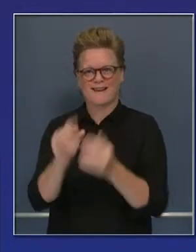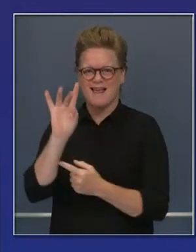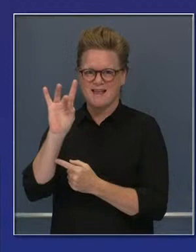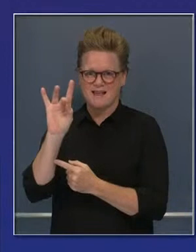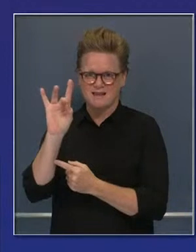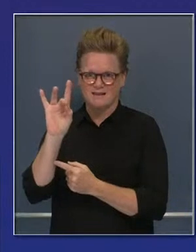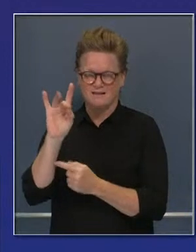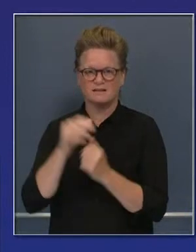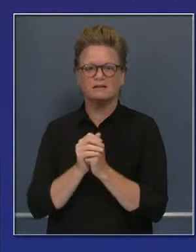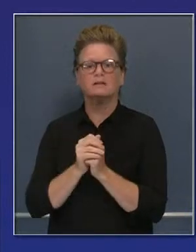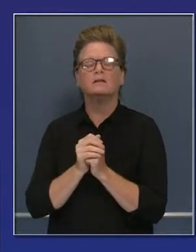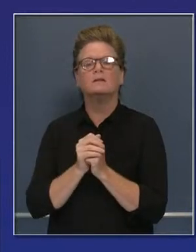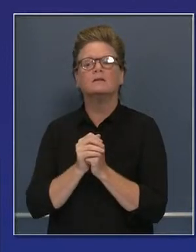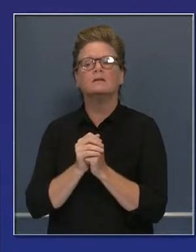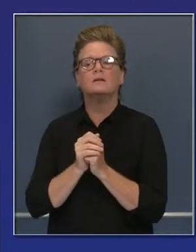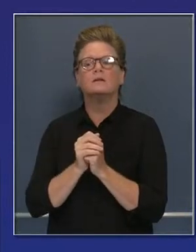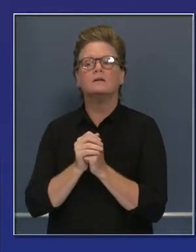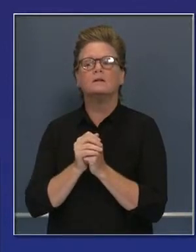know of